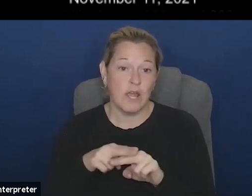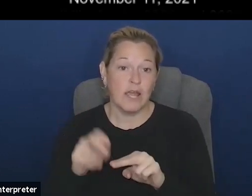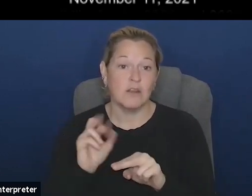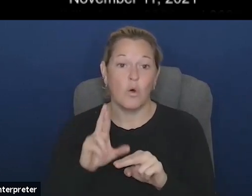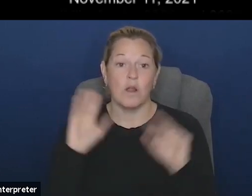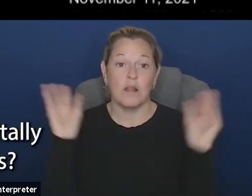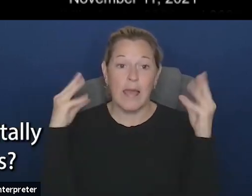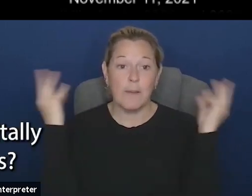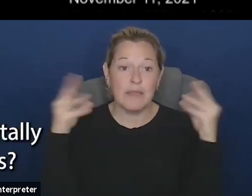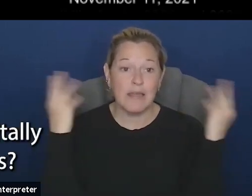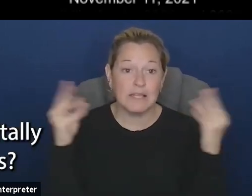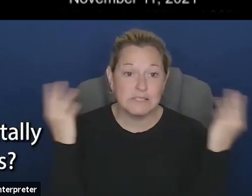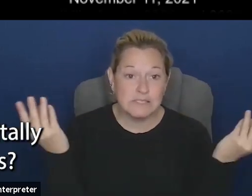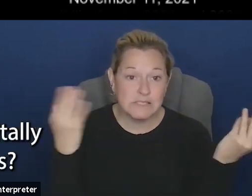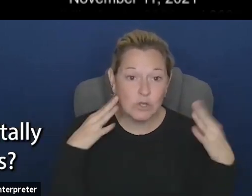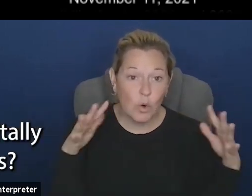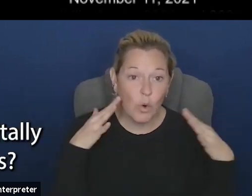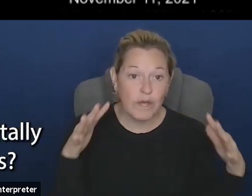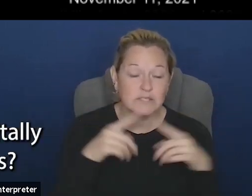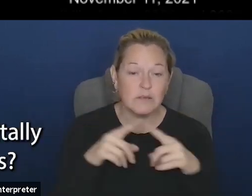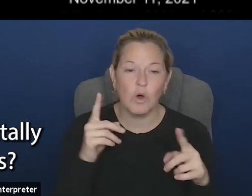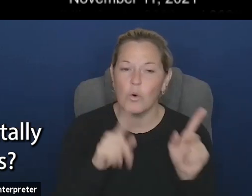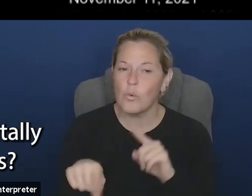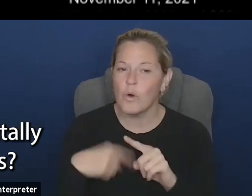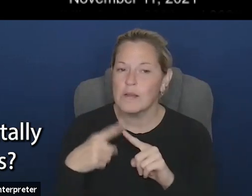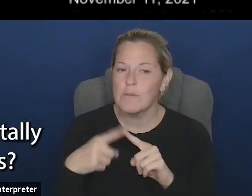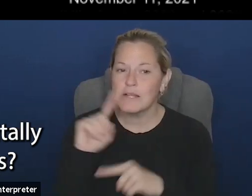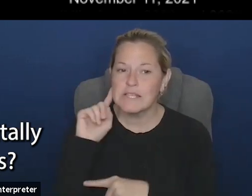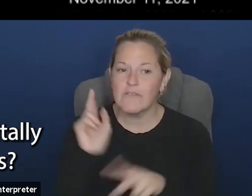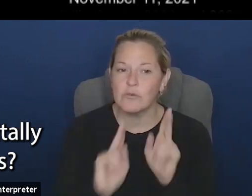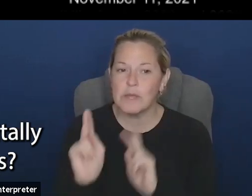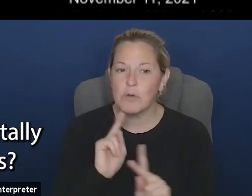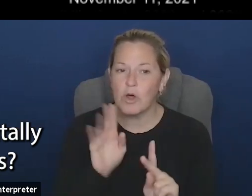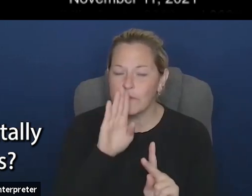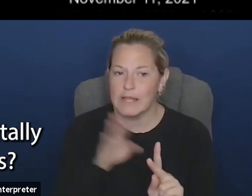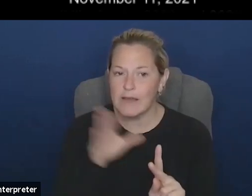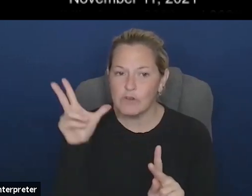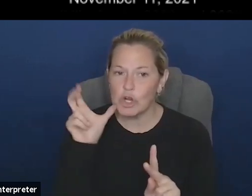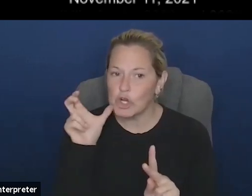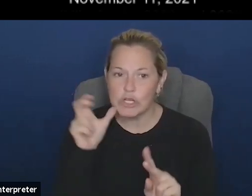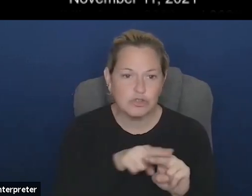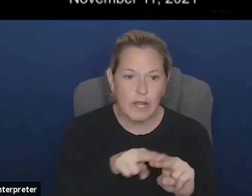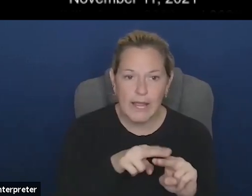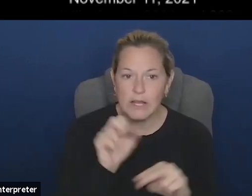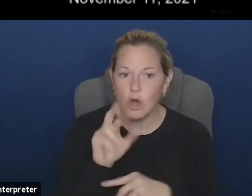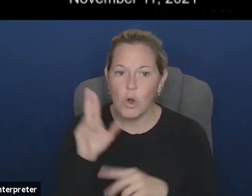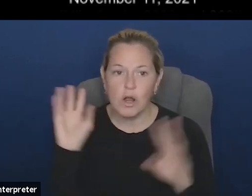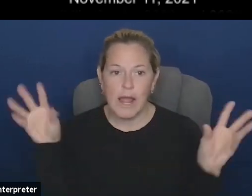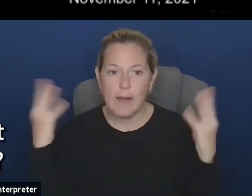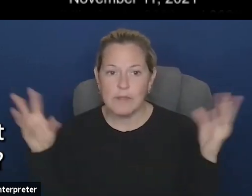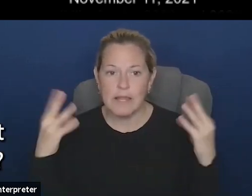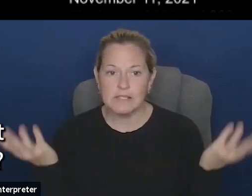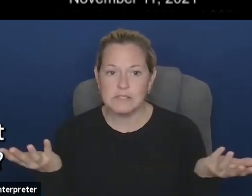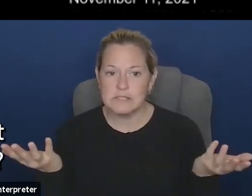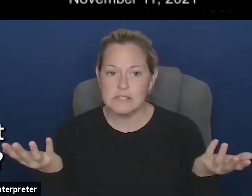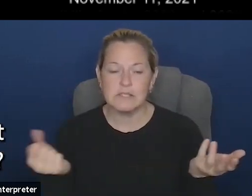siren. But what about people who are congenitally deaf, who've never heard these things? And I leave that as an exercise to all of